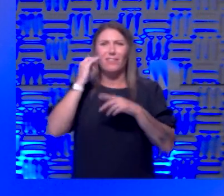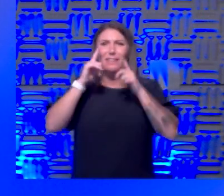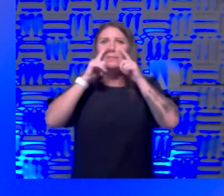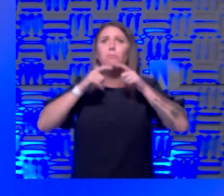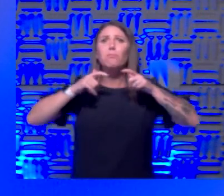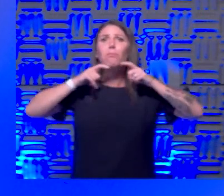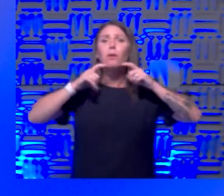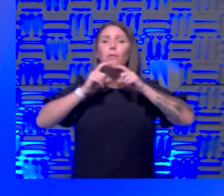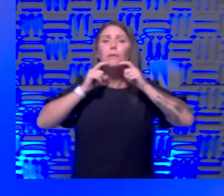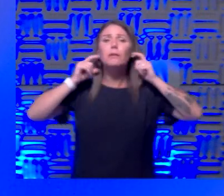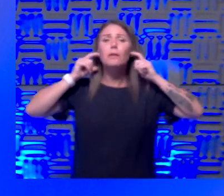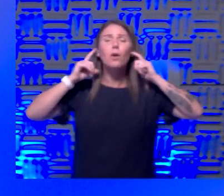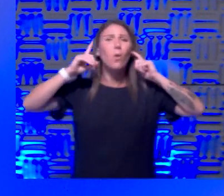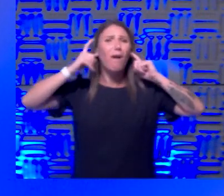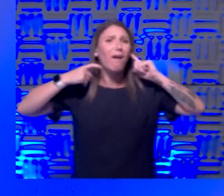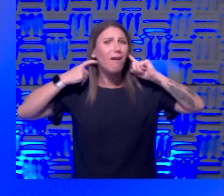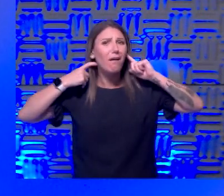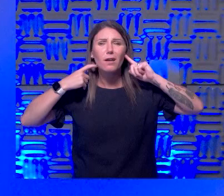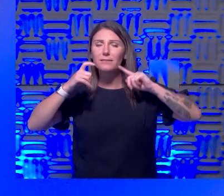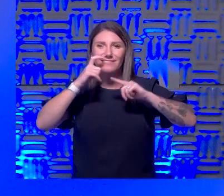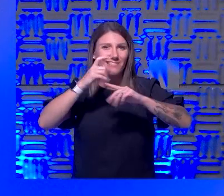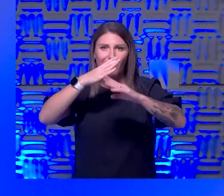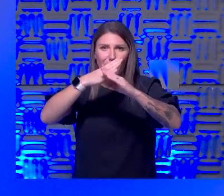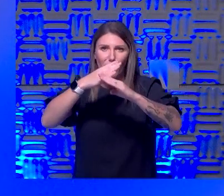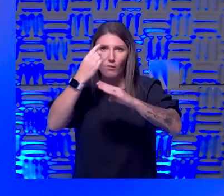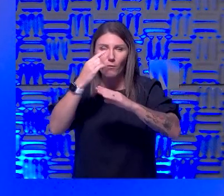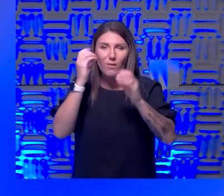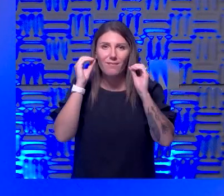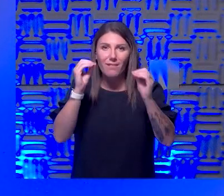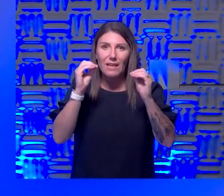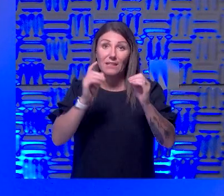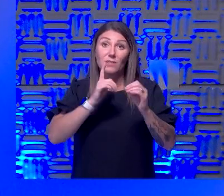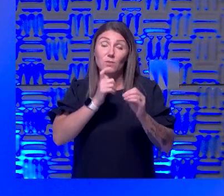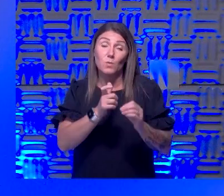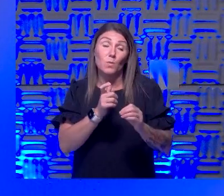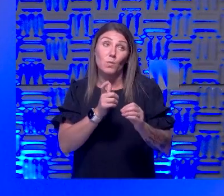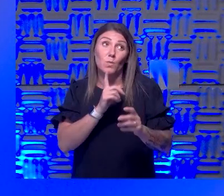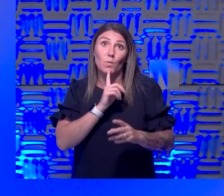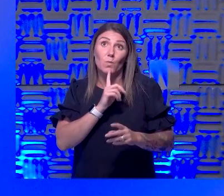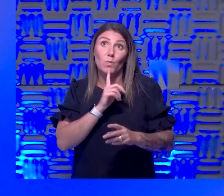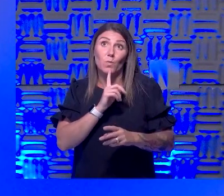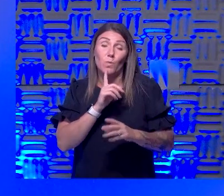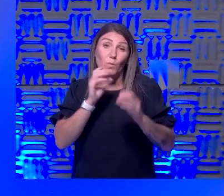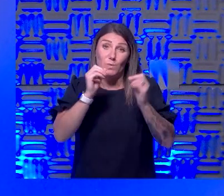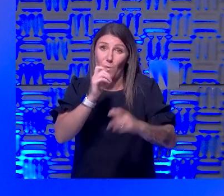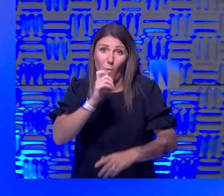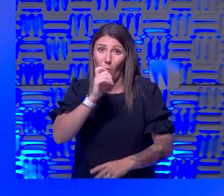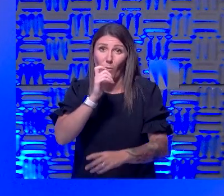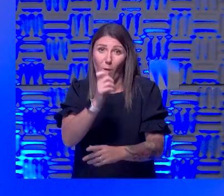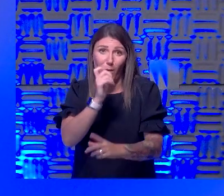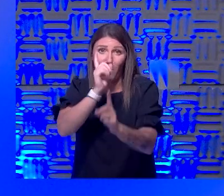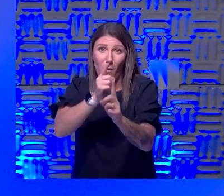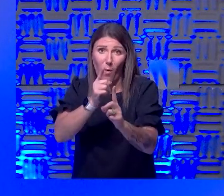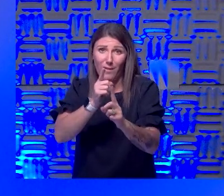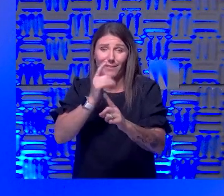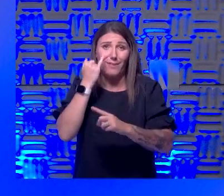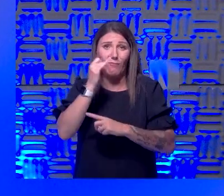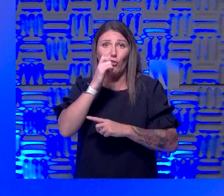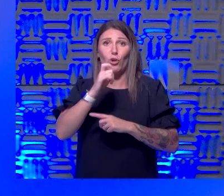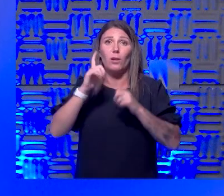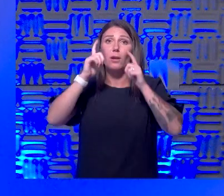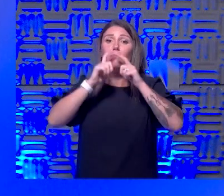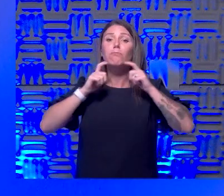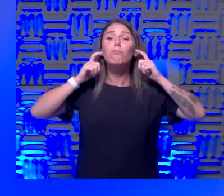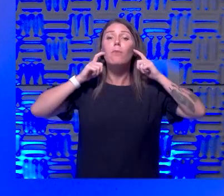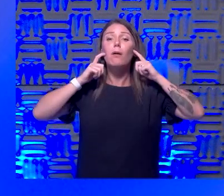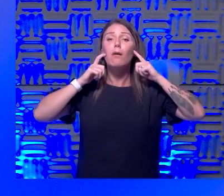chin or if it's hanging on your ear, it's not going to act as a barrier for anything, so it's really useless at that point. So it's really important to wear the mask